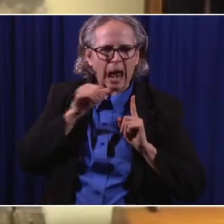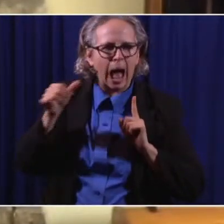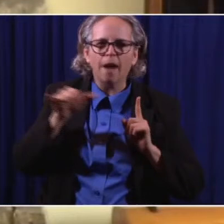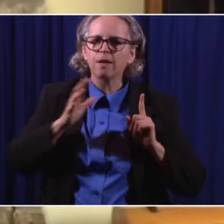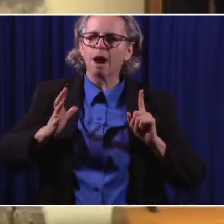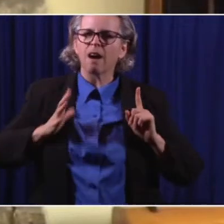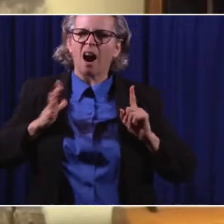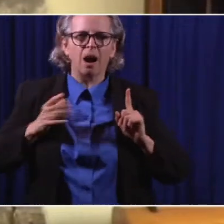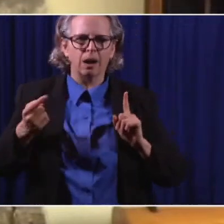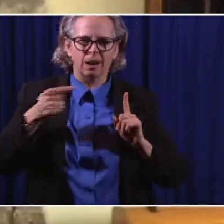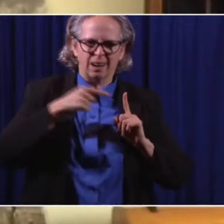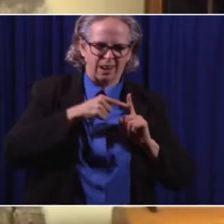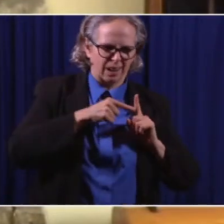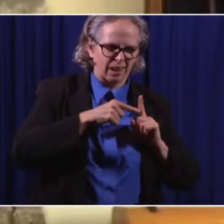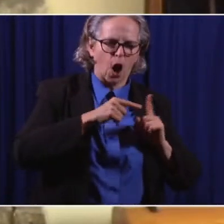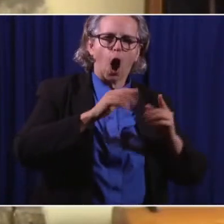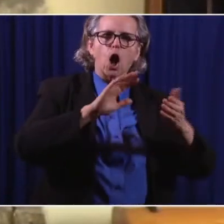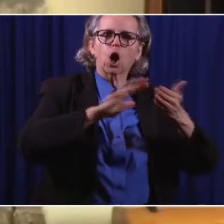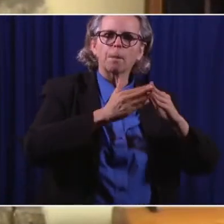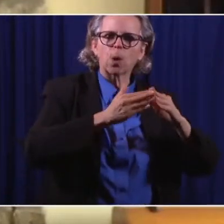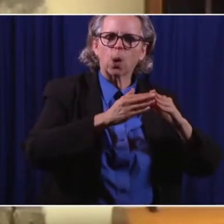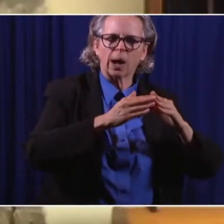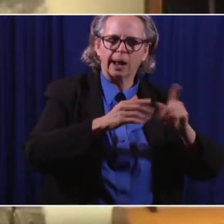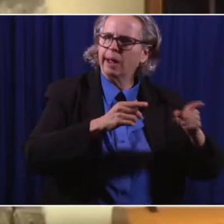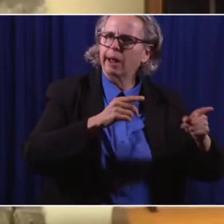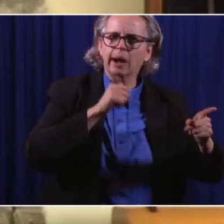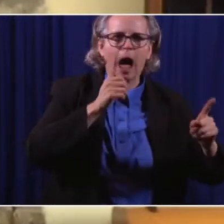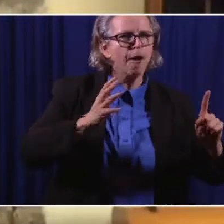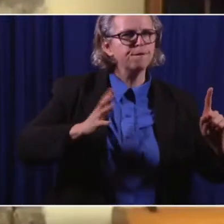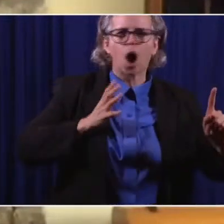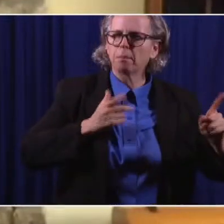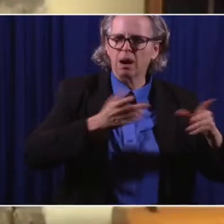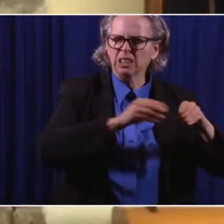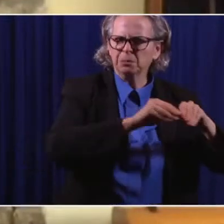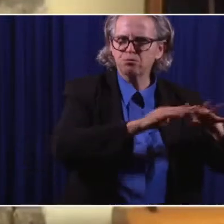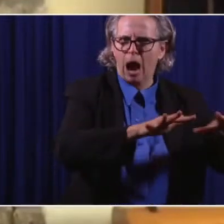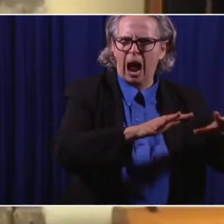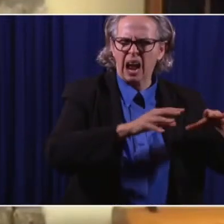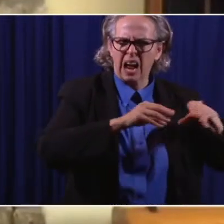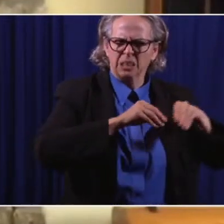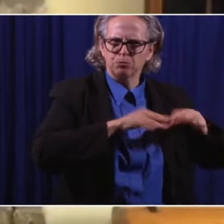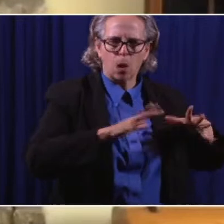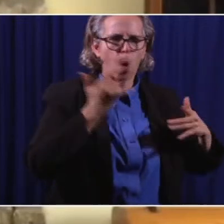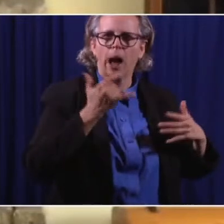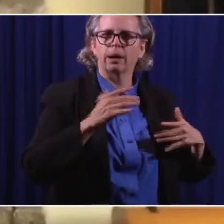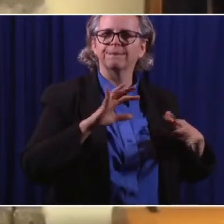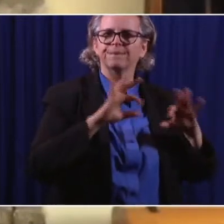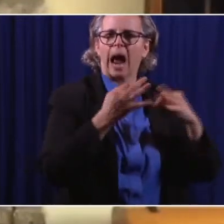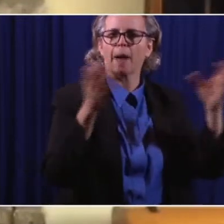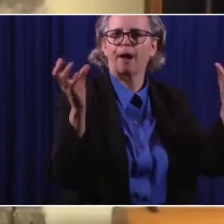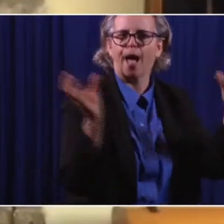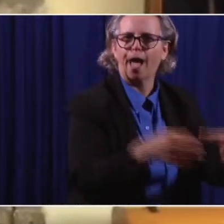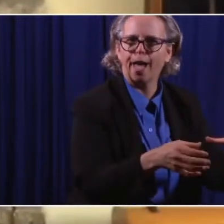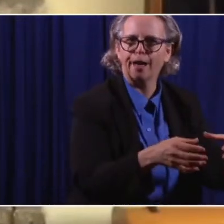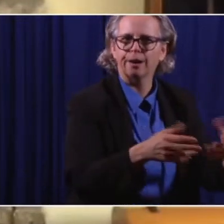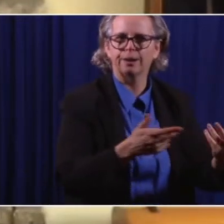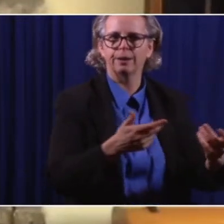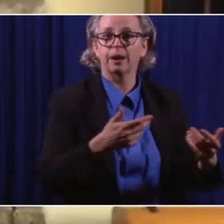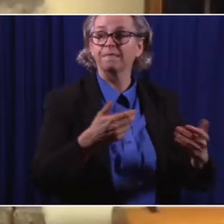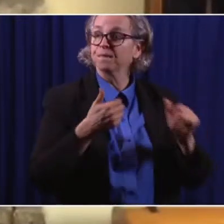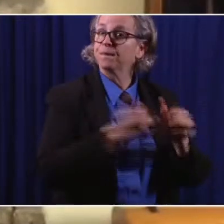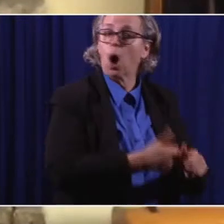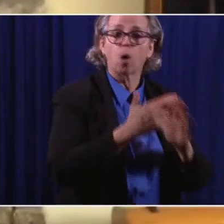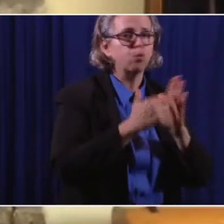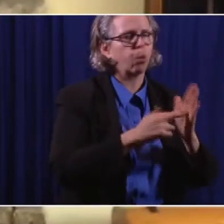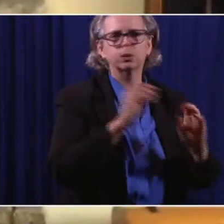throughout society is just people letting their guard down. The examples I gave earlier today, and just this social interaction